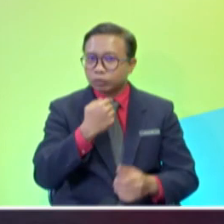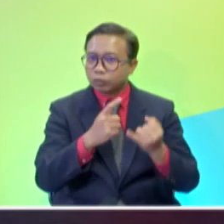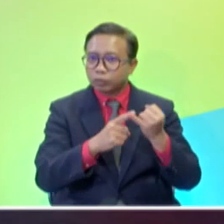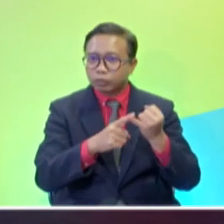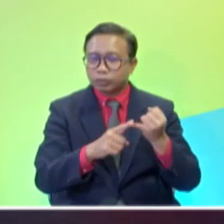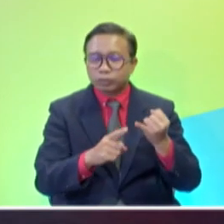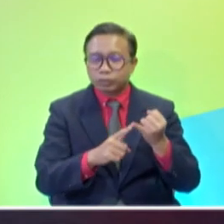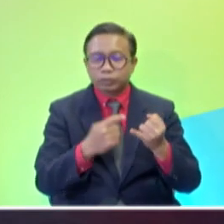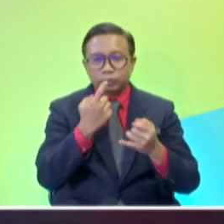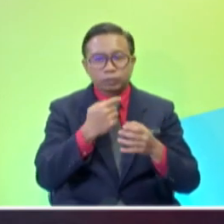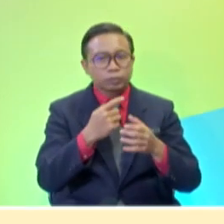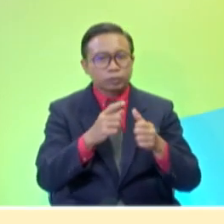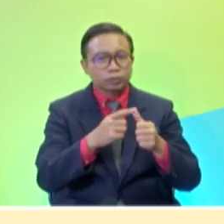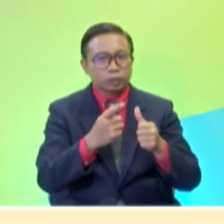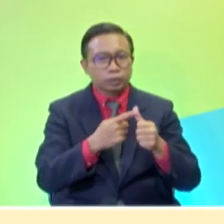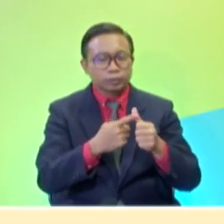volunteer, please. Raise your hand up.